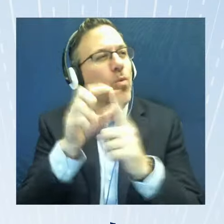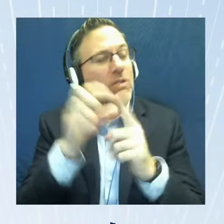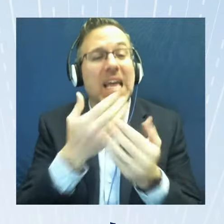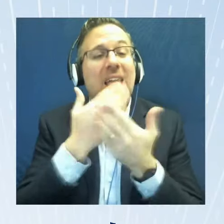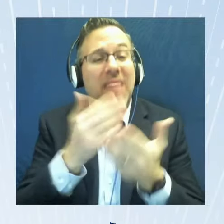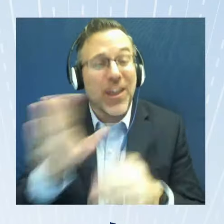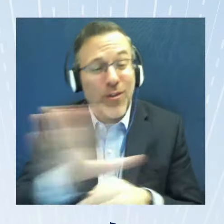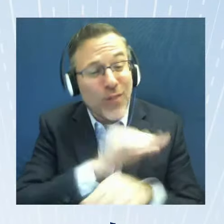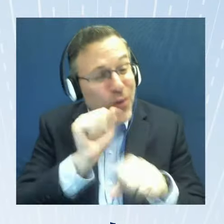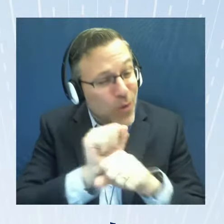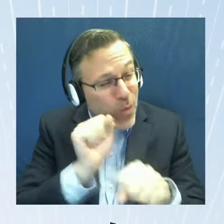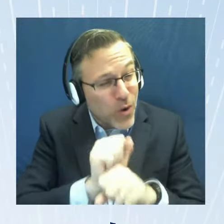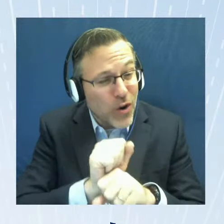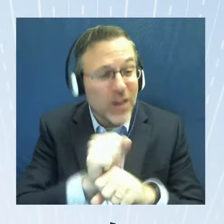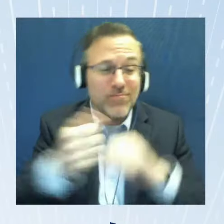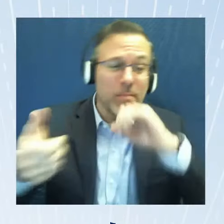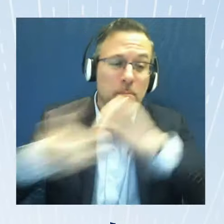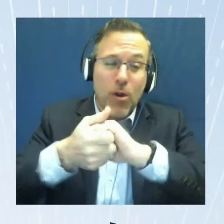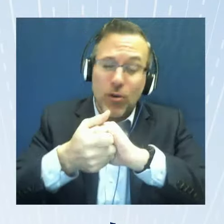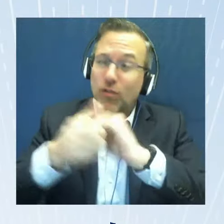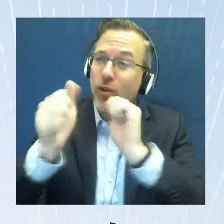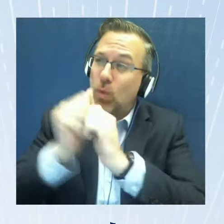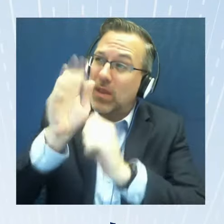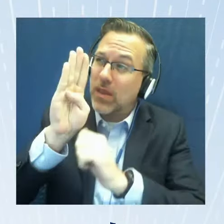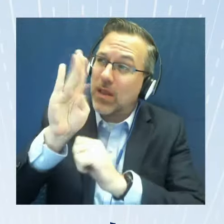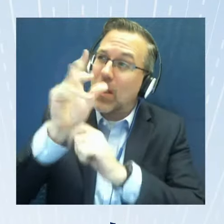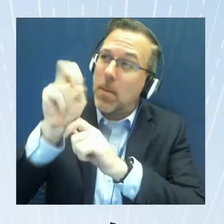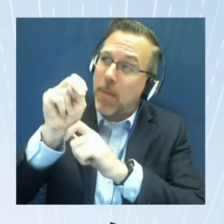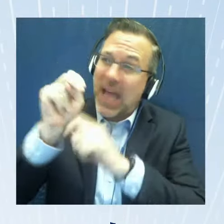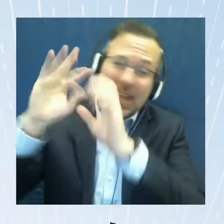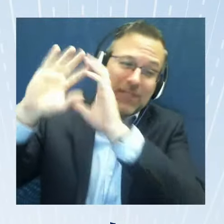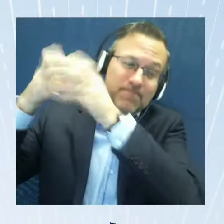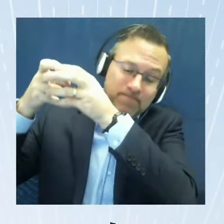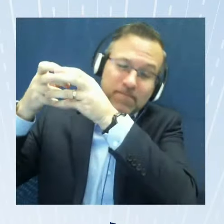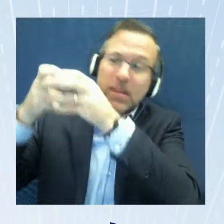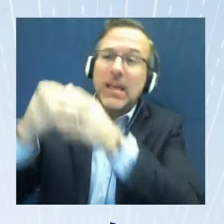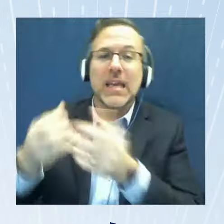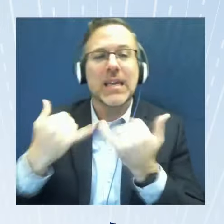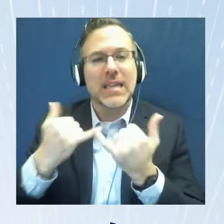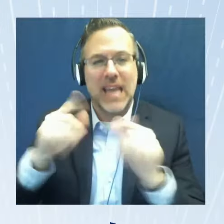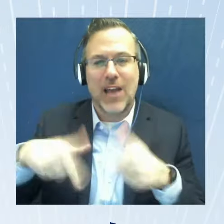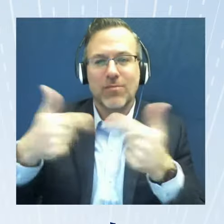for the people of this great country. With that, I'll turn it over to my friend Pete